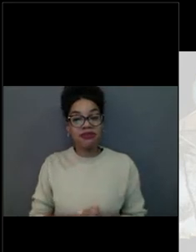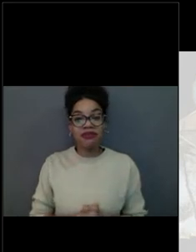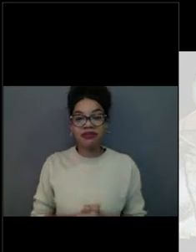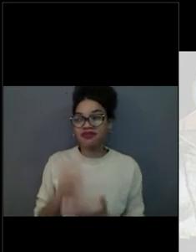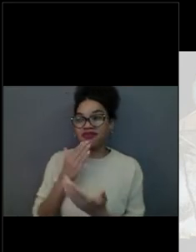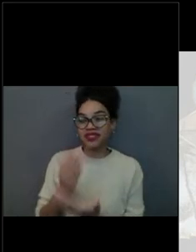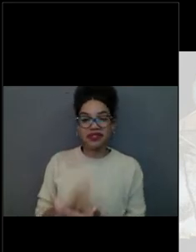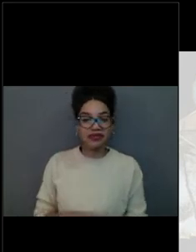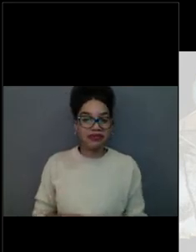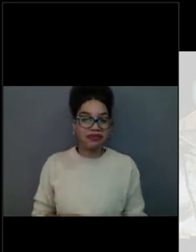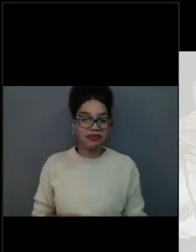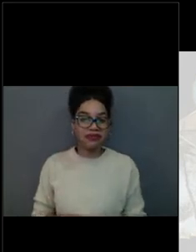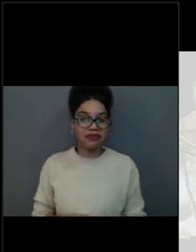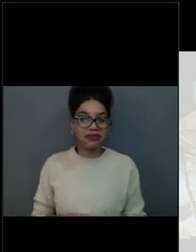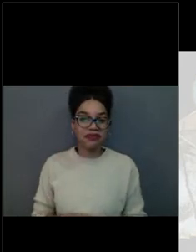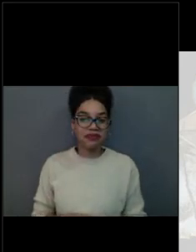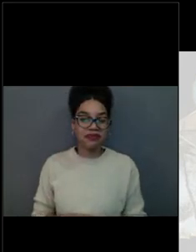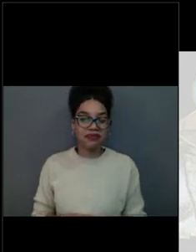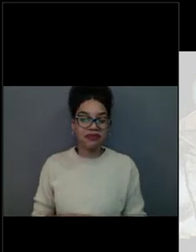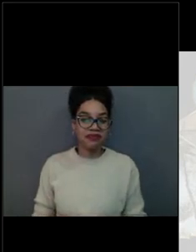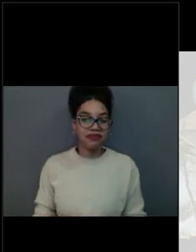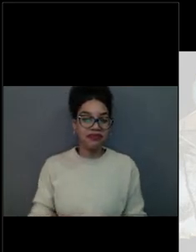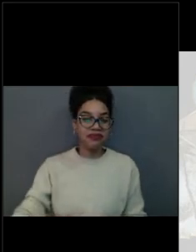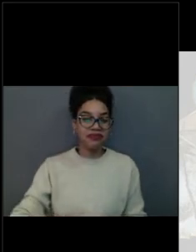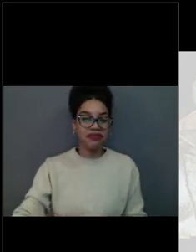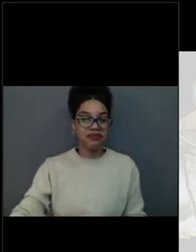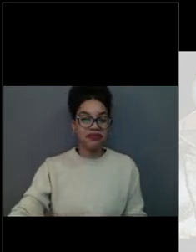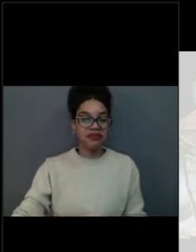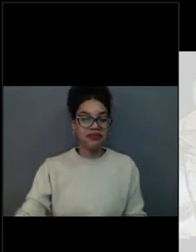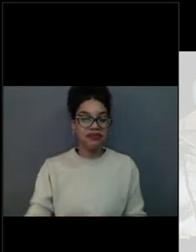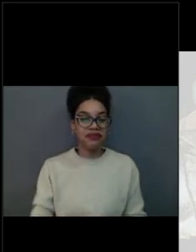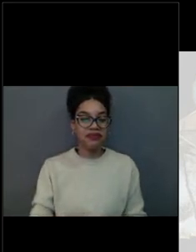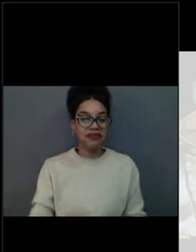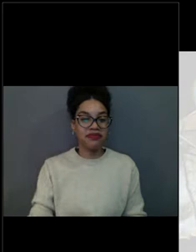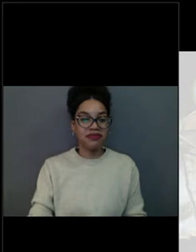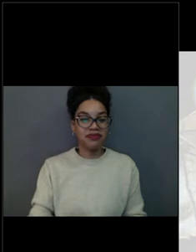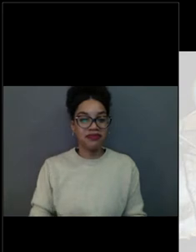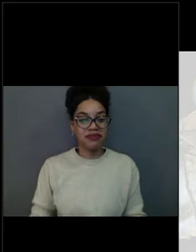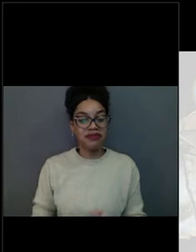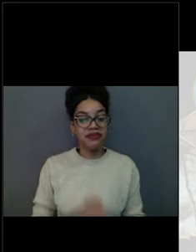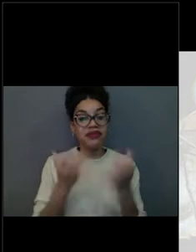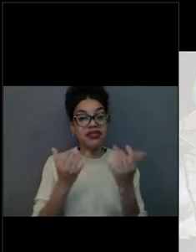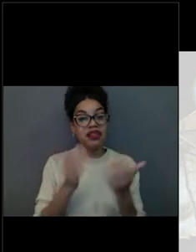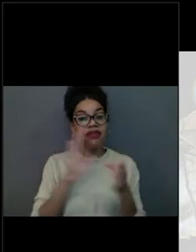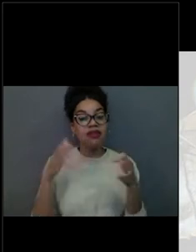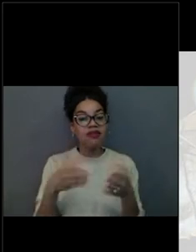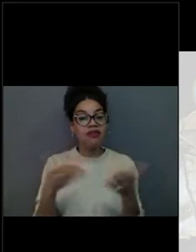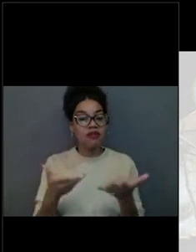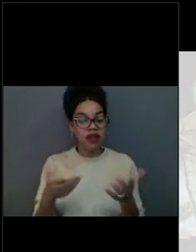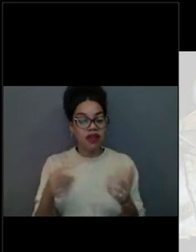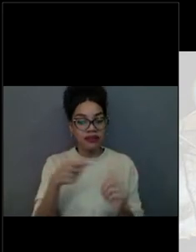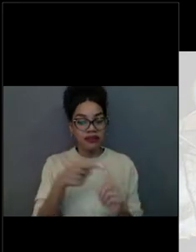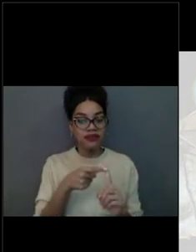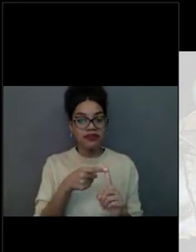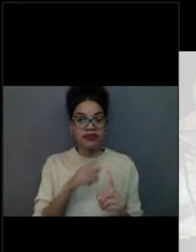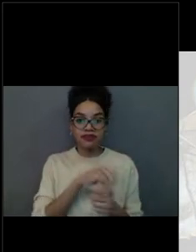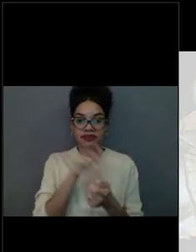you. All right, so we're actually gonna focus most of our discussion today on a